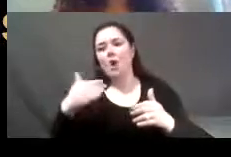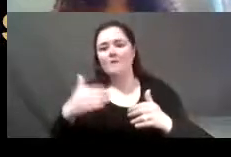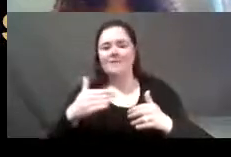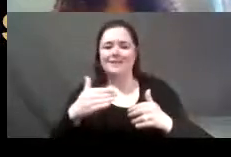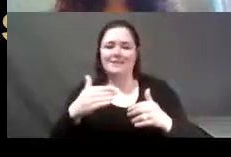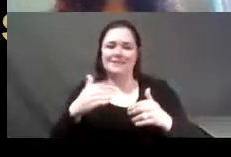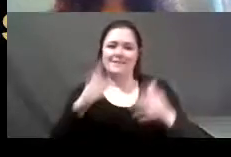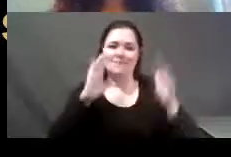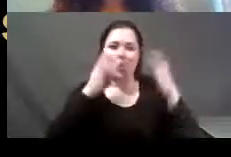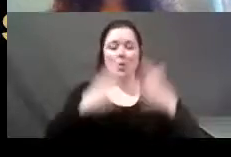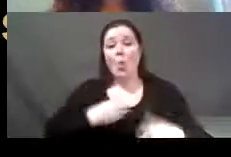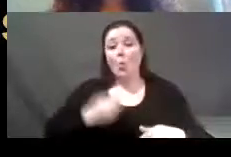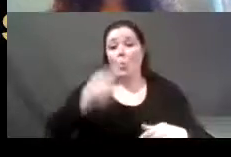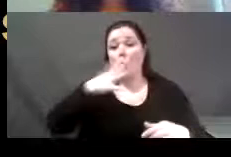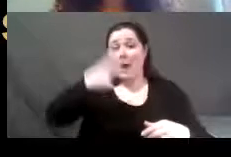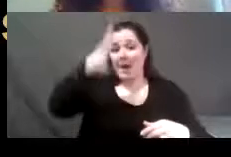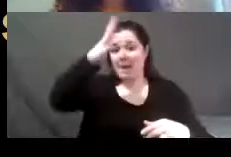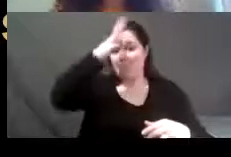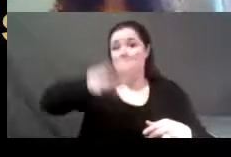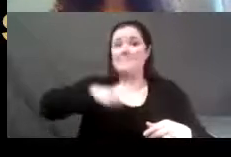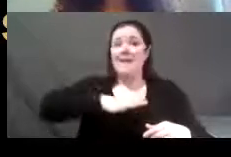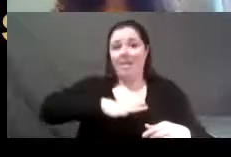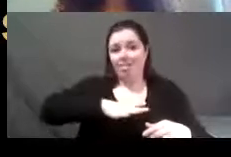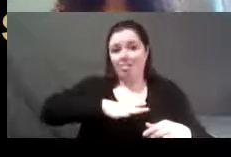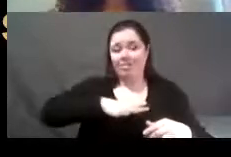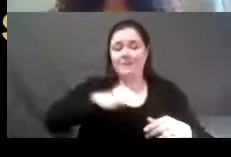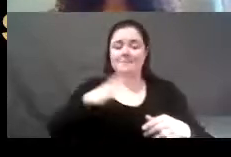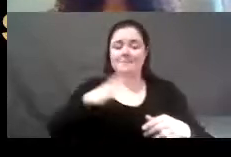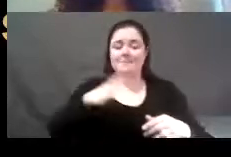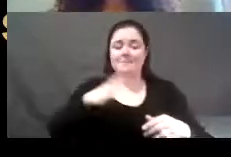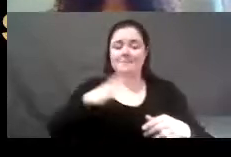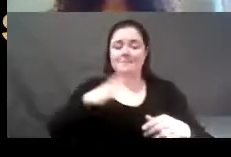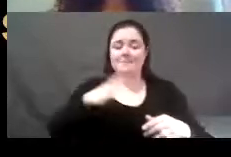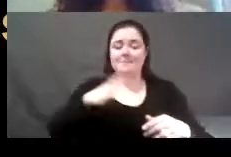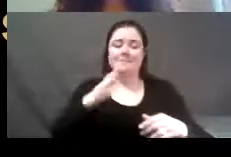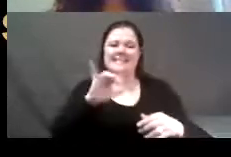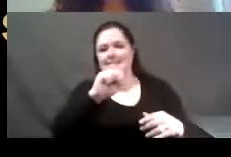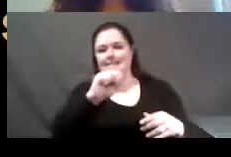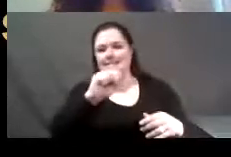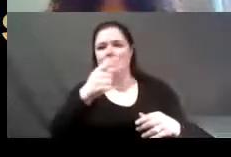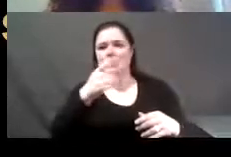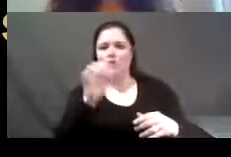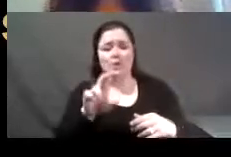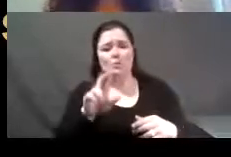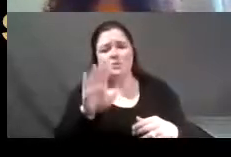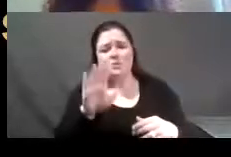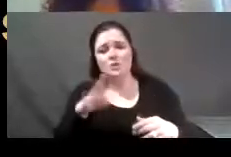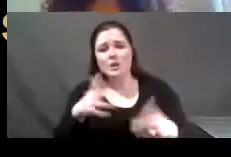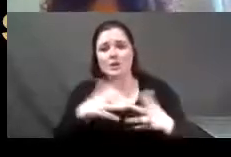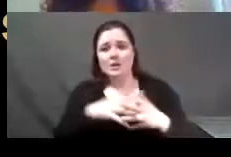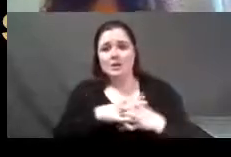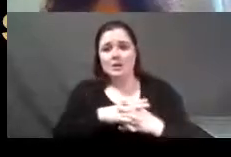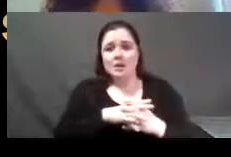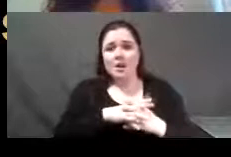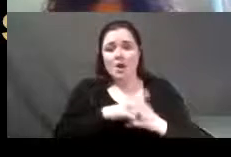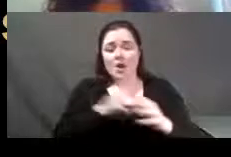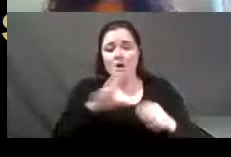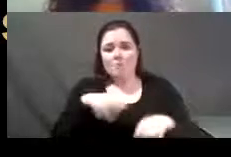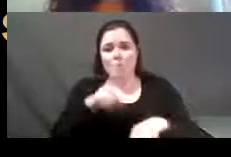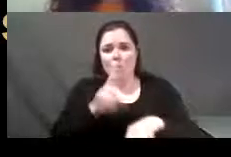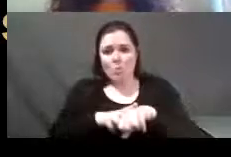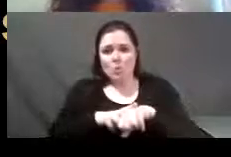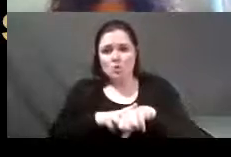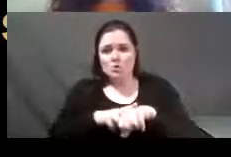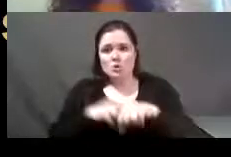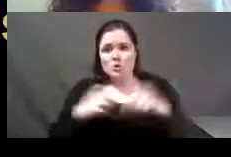showcasing white male cisgender people with disabilities, which of course these acts support those